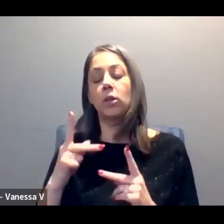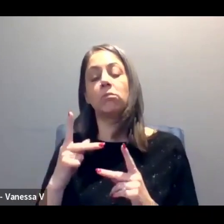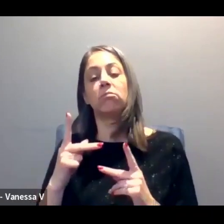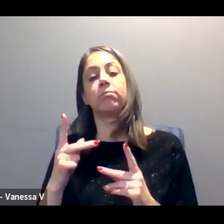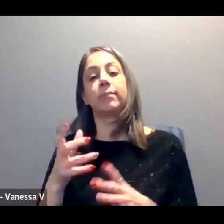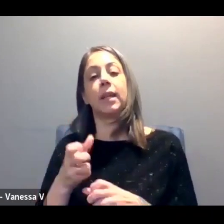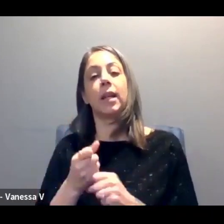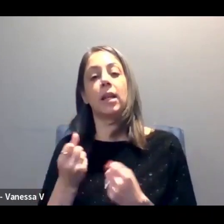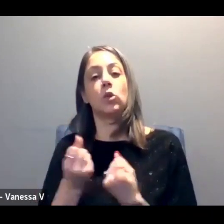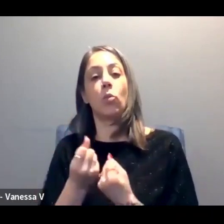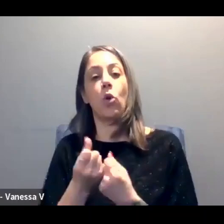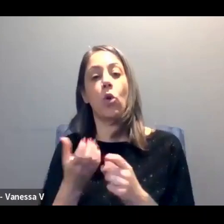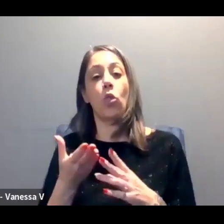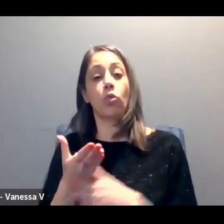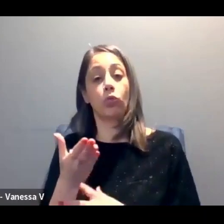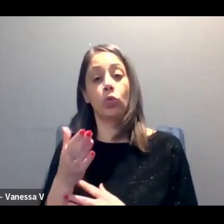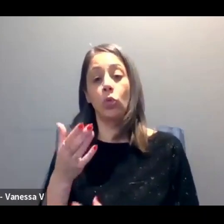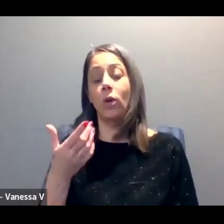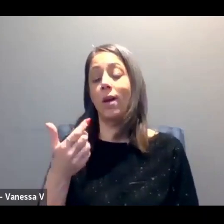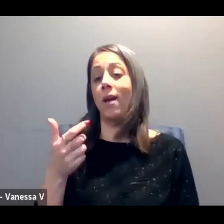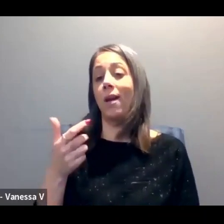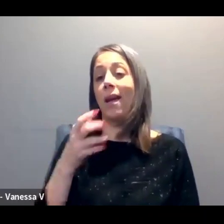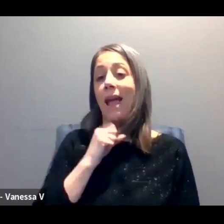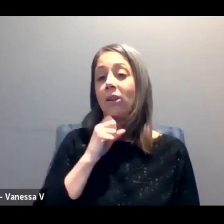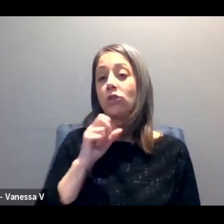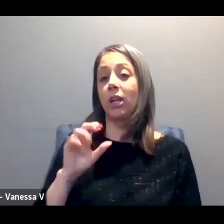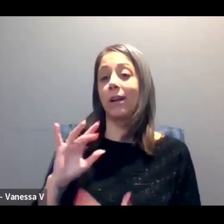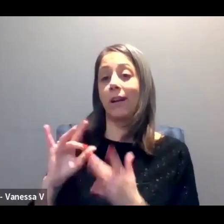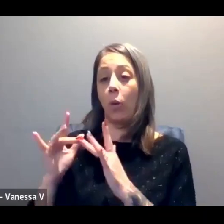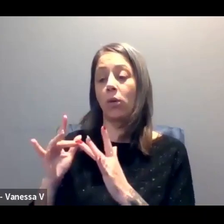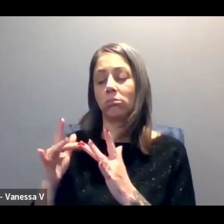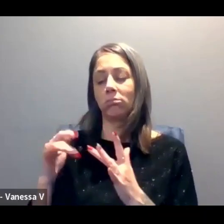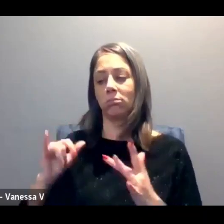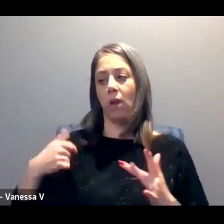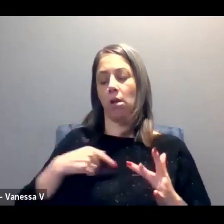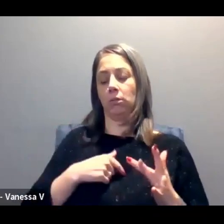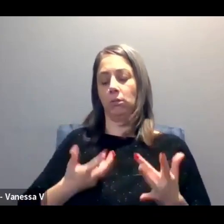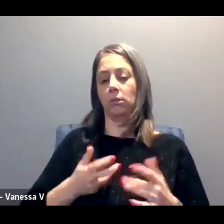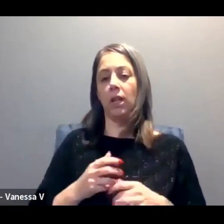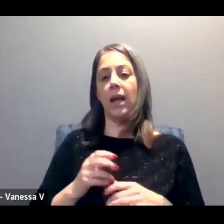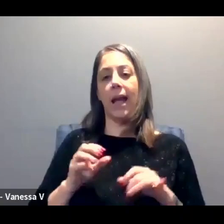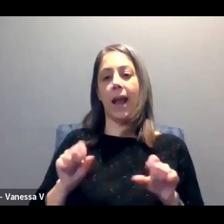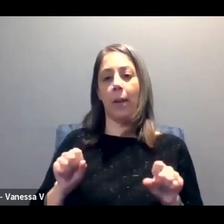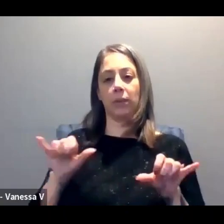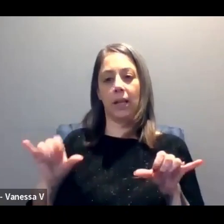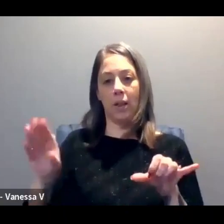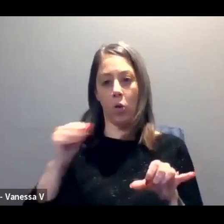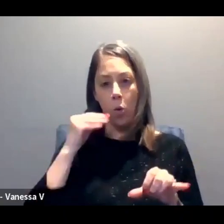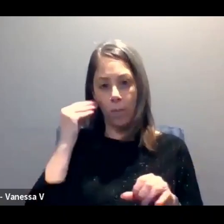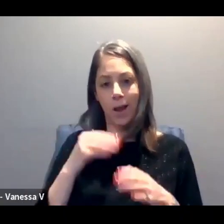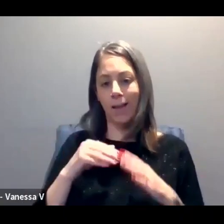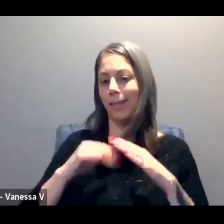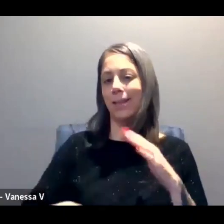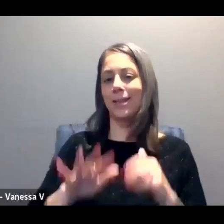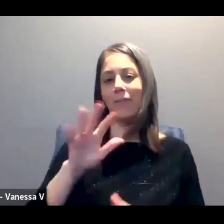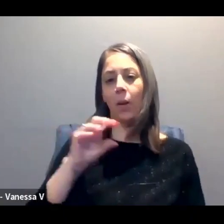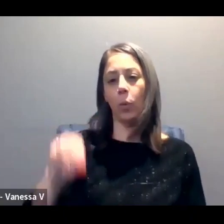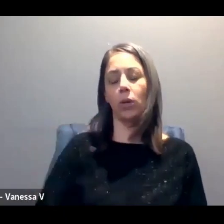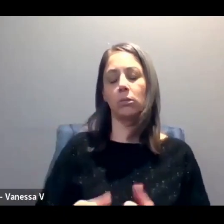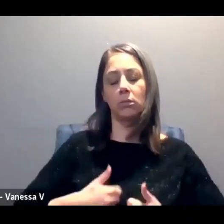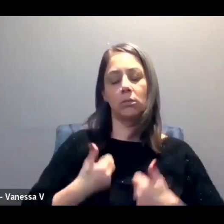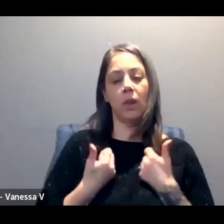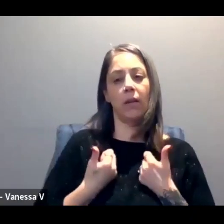through the Aging Network, which is us, to stay in their home, and then less than 5% of those are living